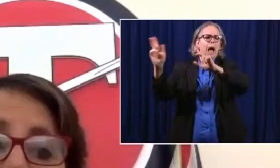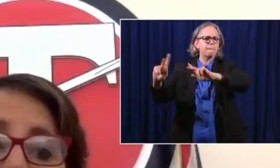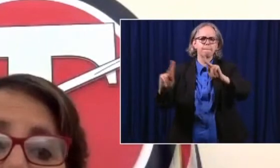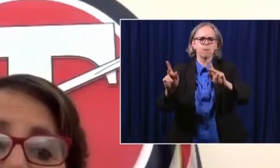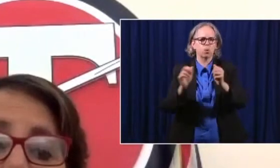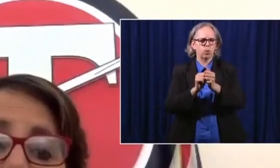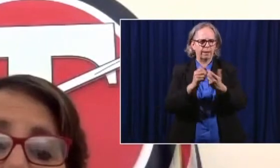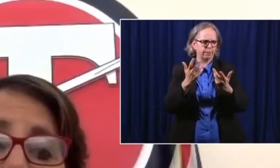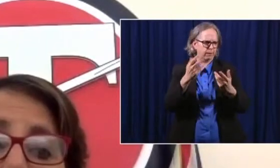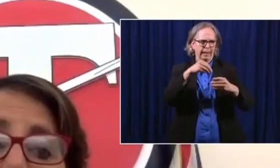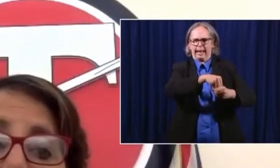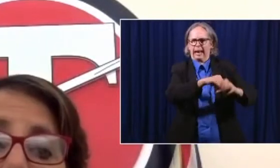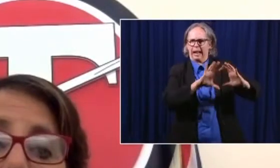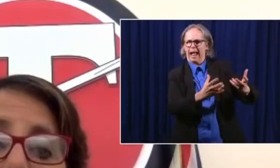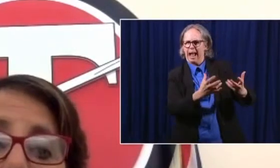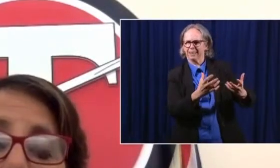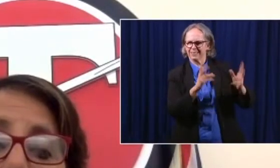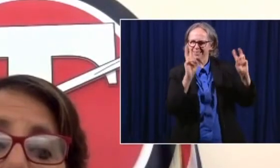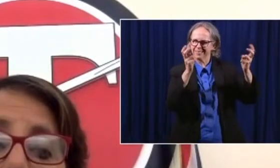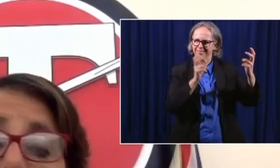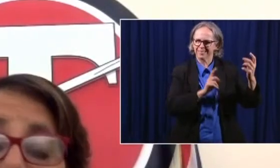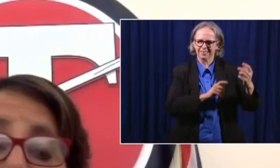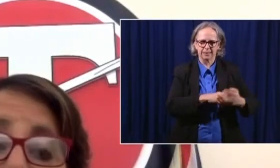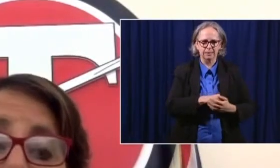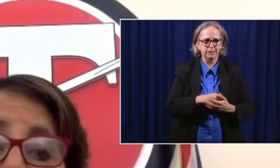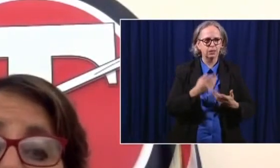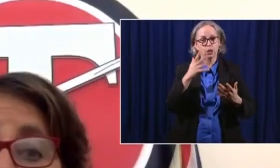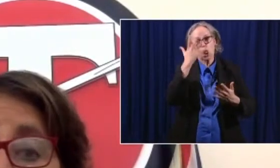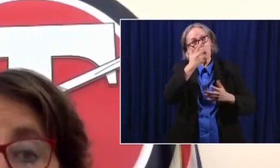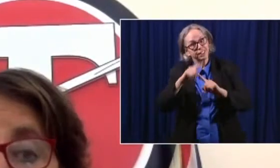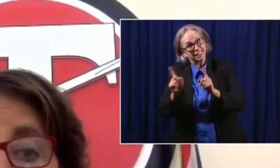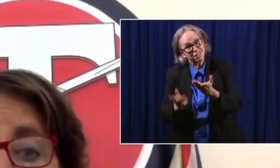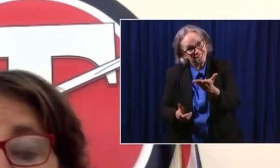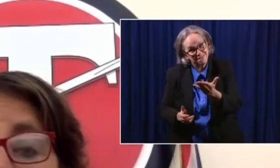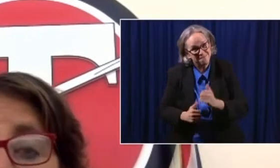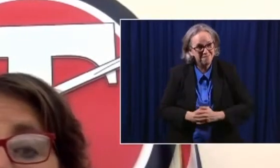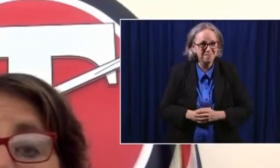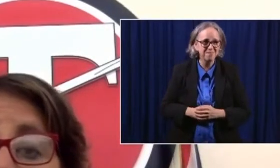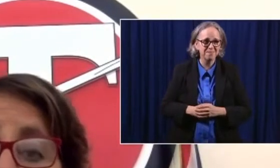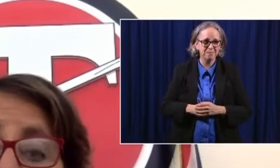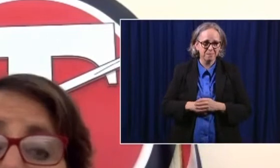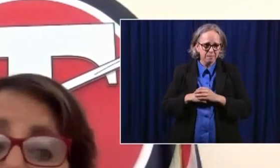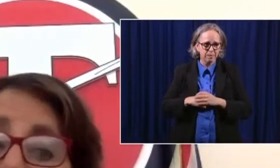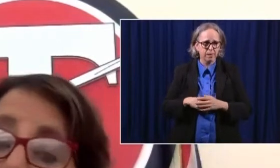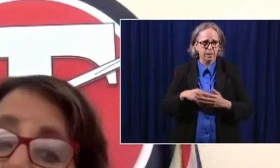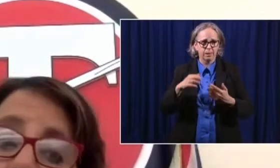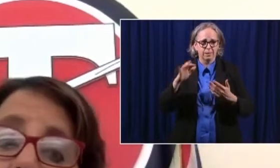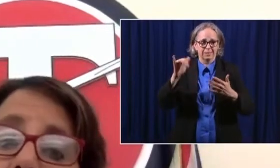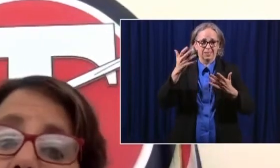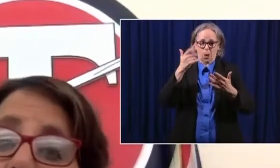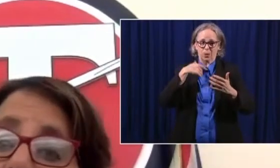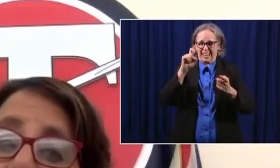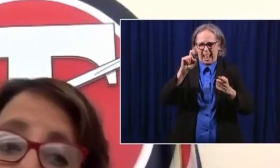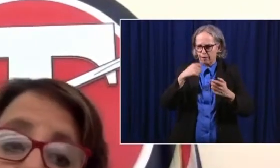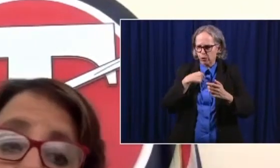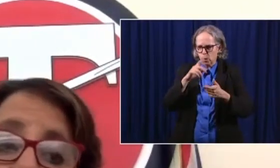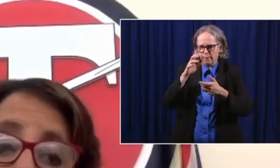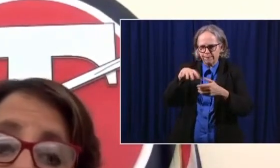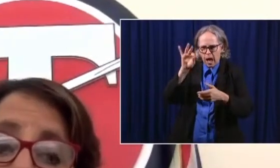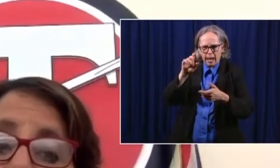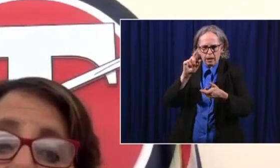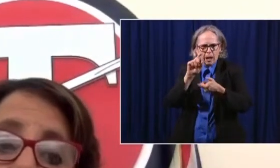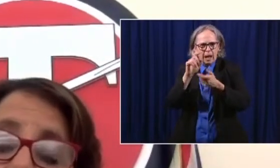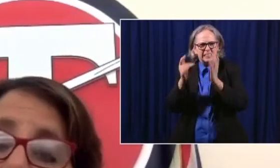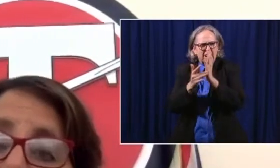setting. So we are using adaptive technology for our online learning tools, things such as